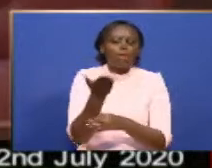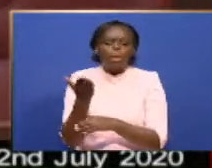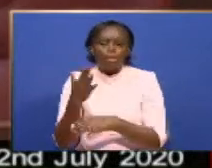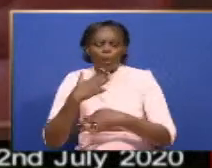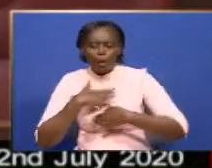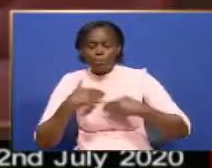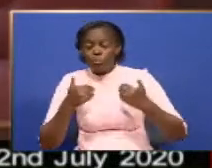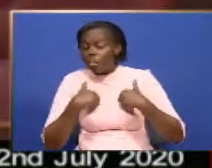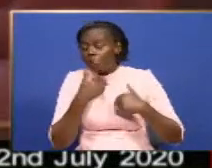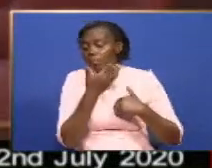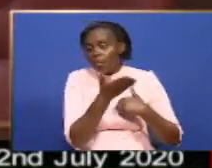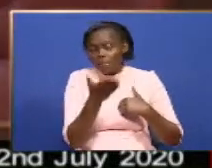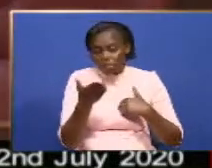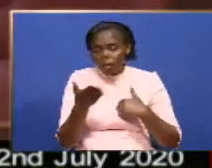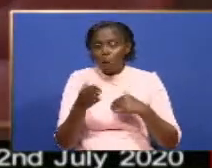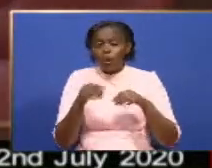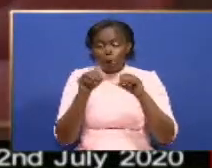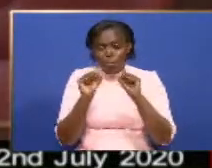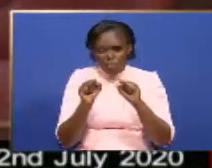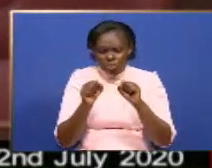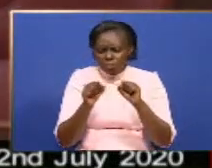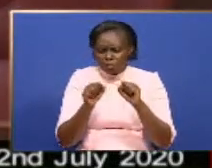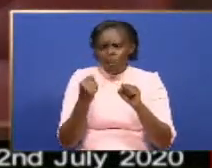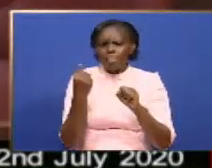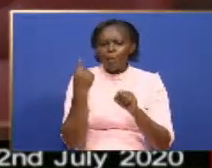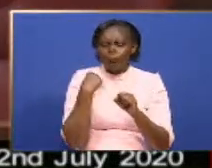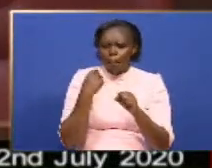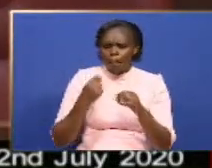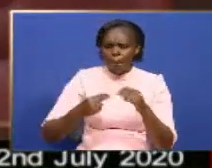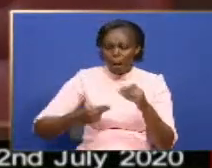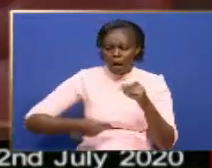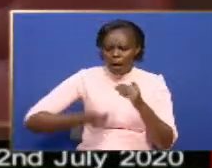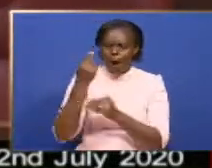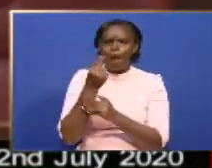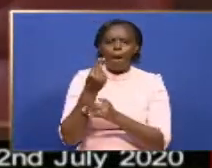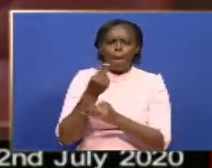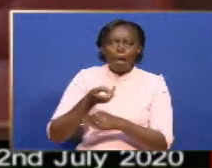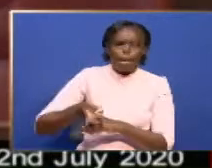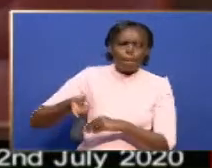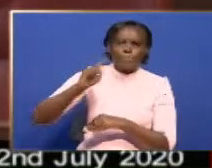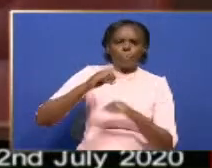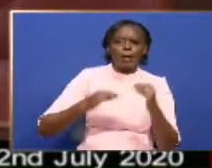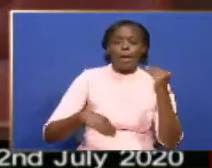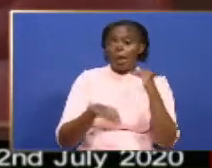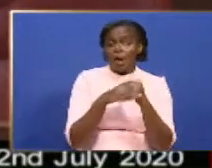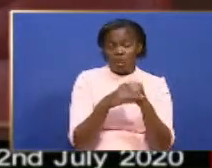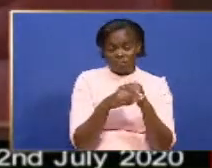that it will increase. Madam Speaker,